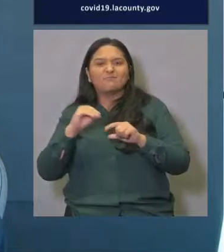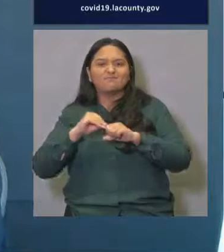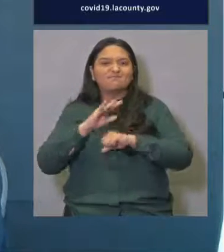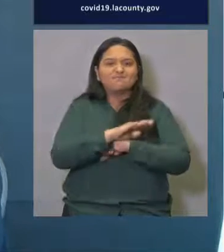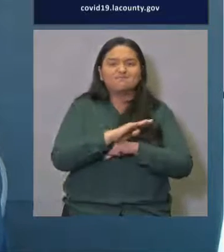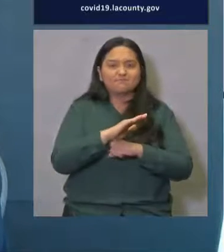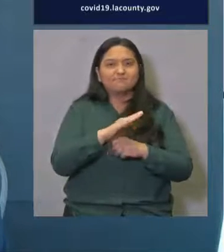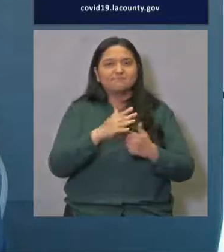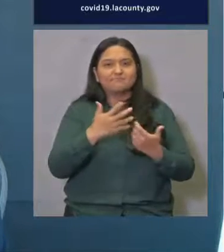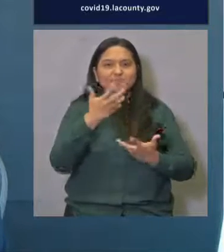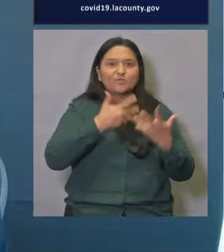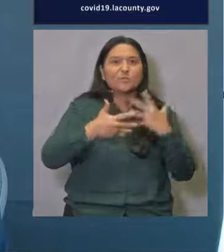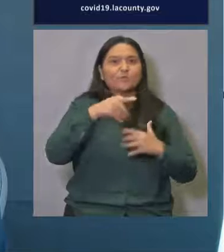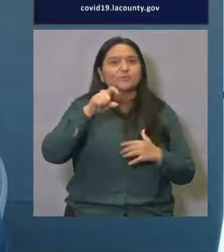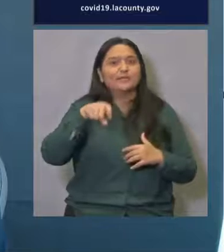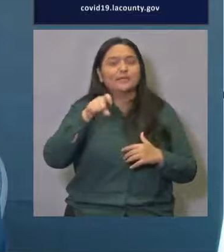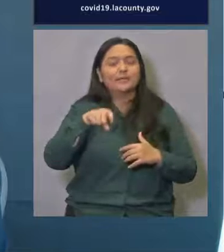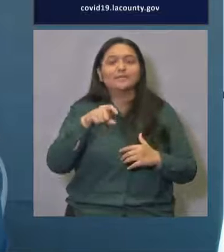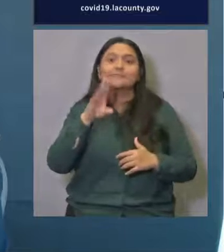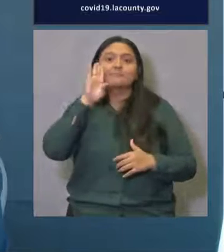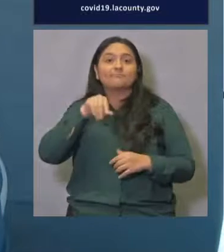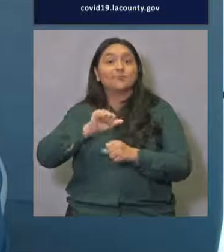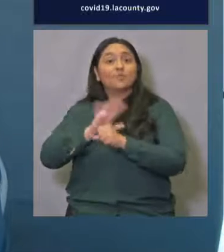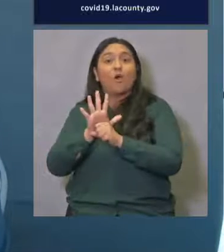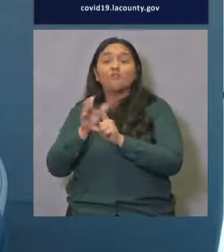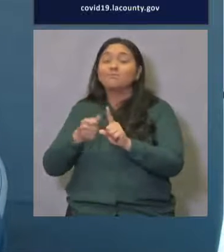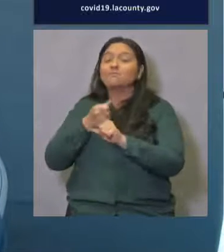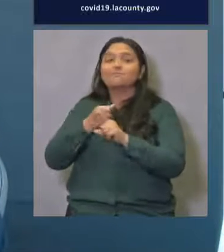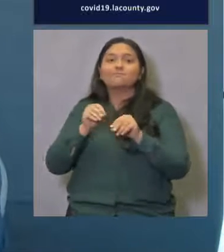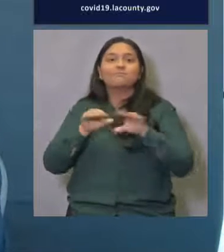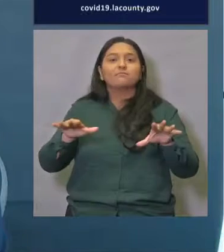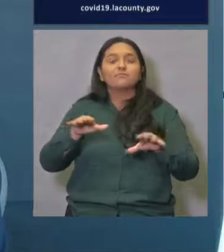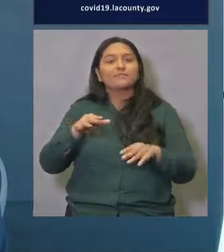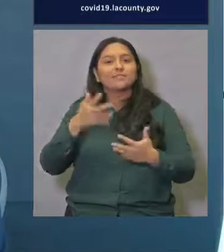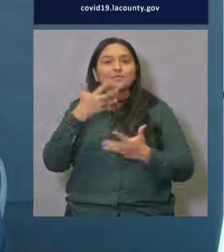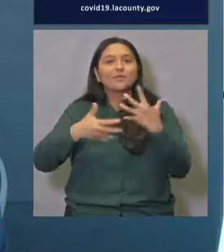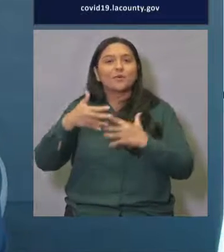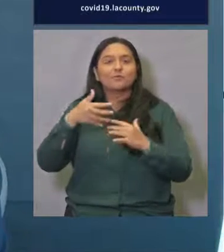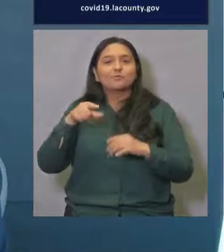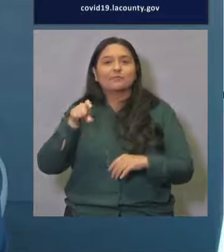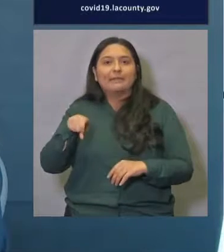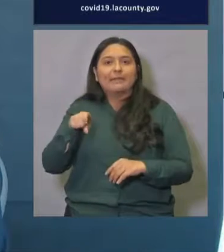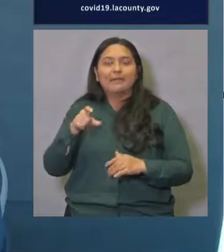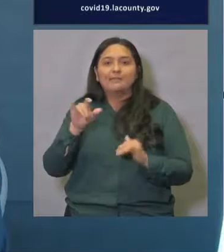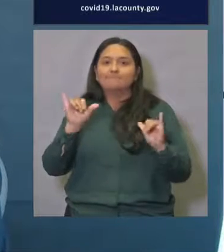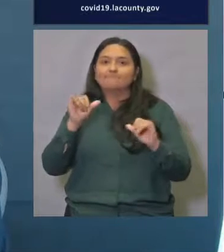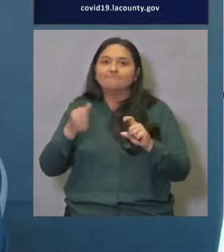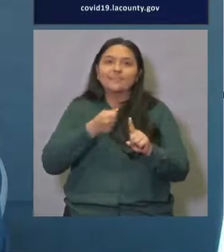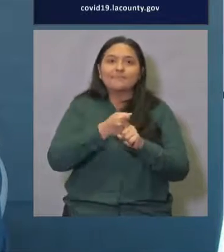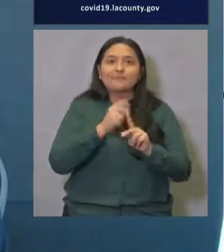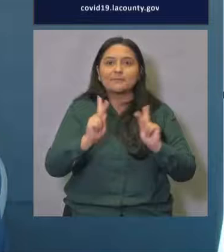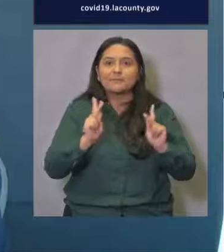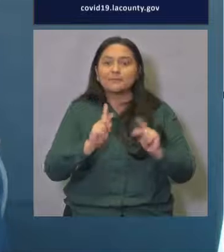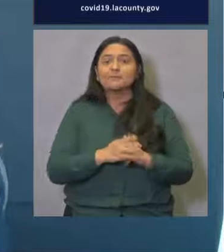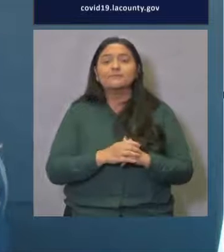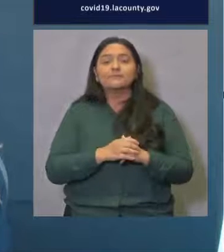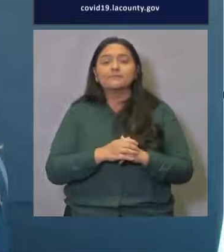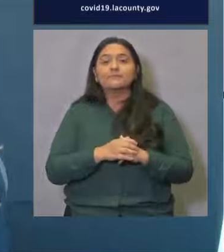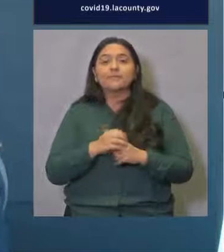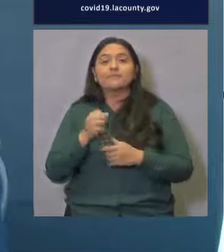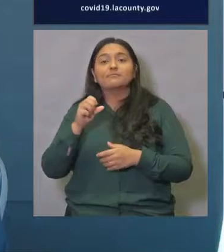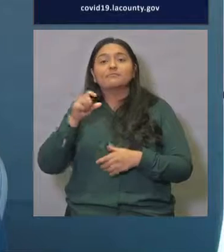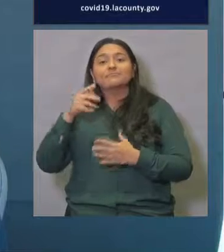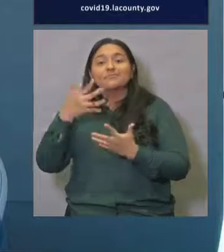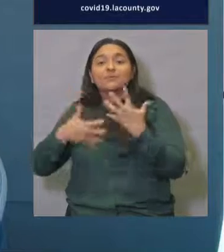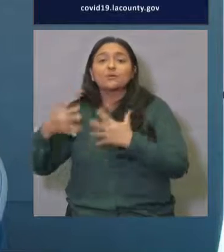many acute social needs in everyone's life as well. Access to care and support for social needs is an important health